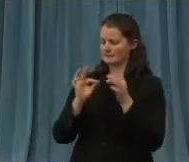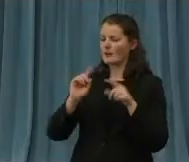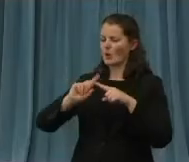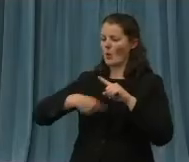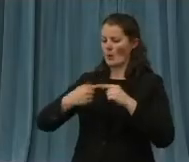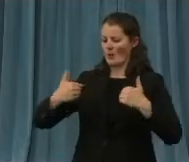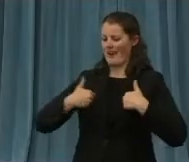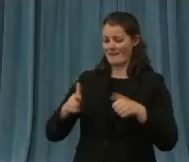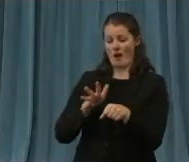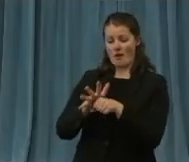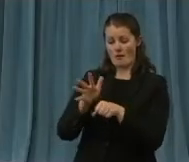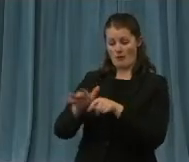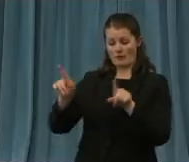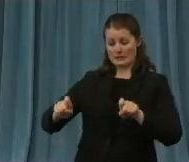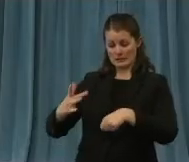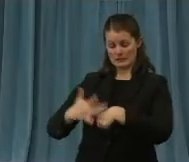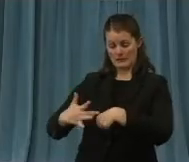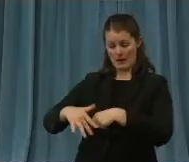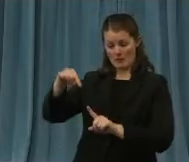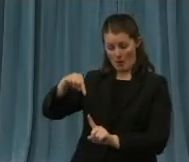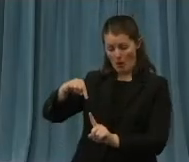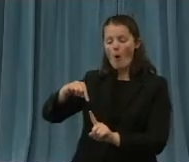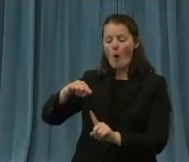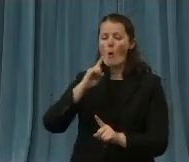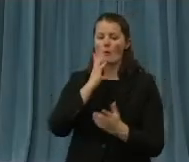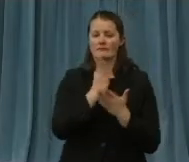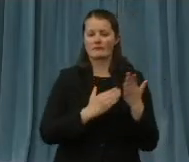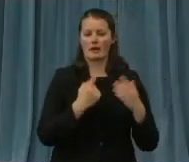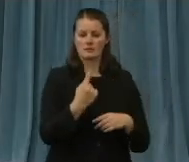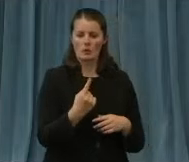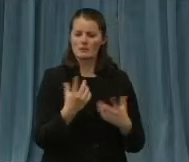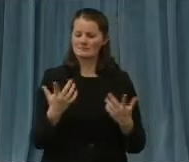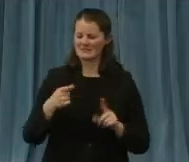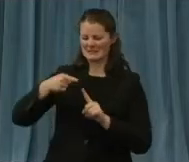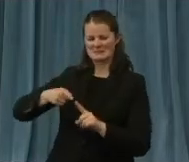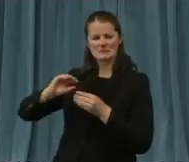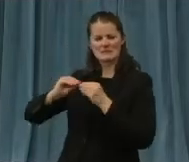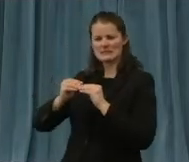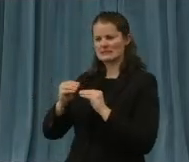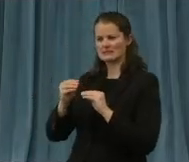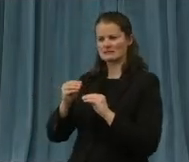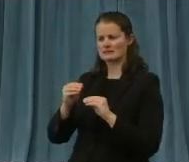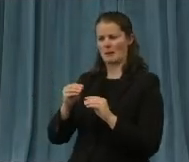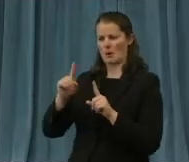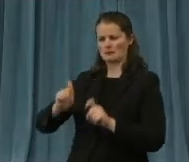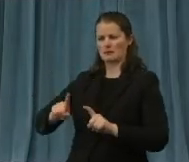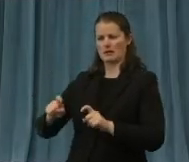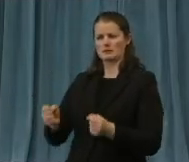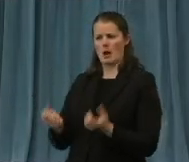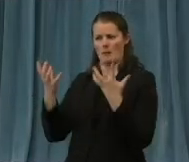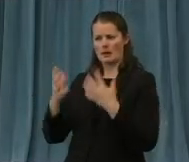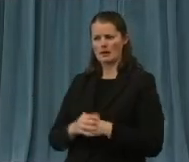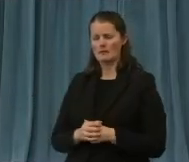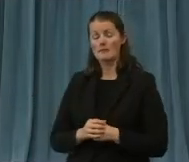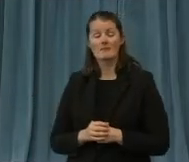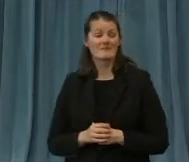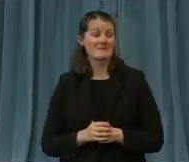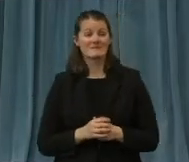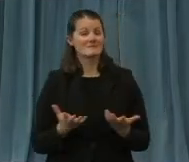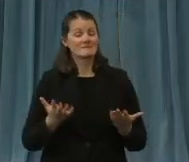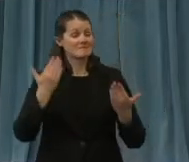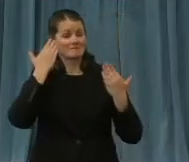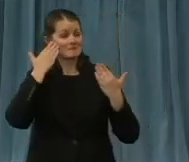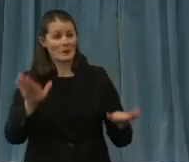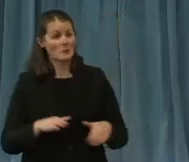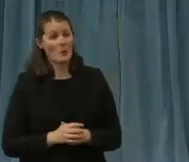one? I don't have a number, exactly, more than what we have right now. I don't know how much more, if I can continue